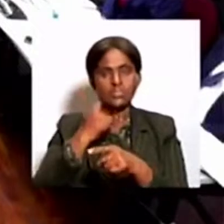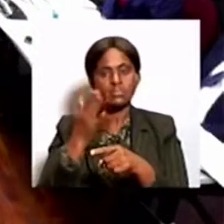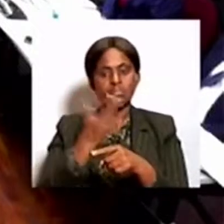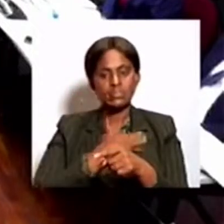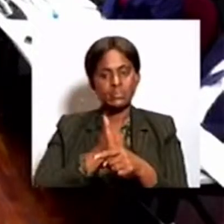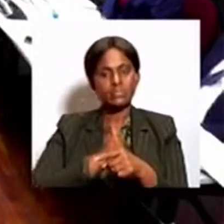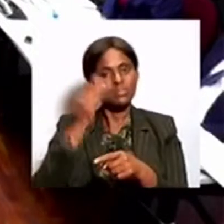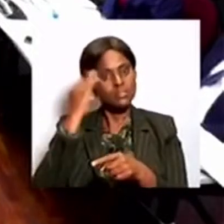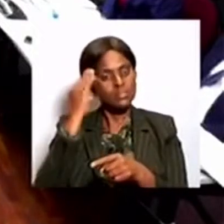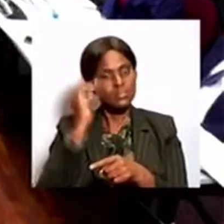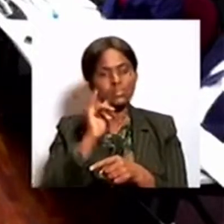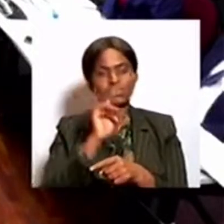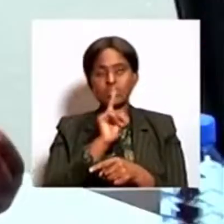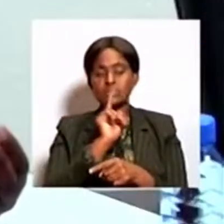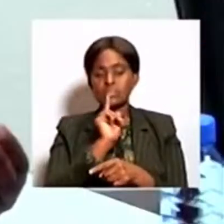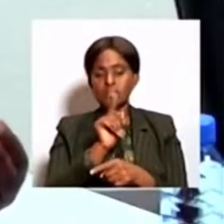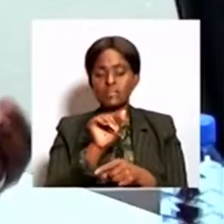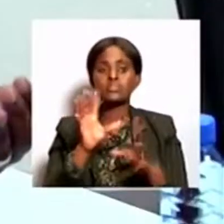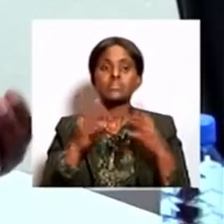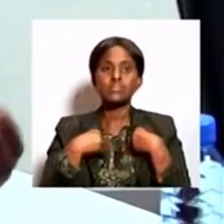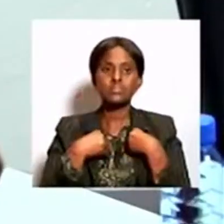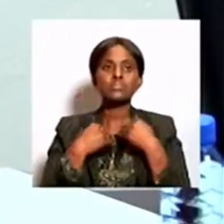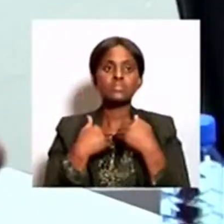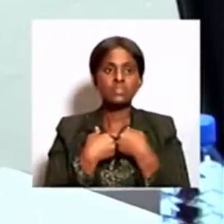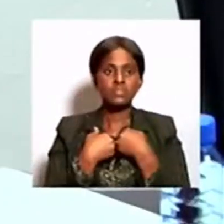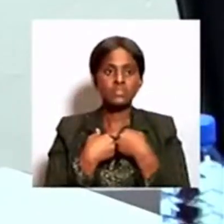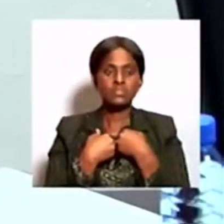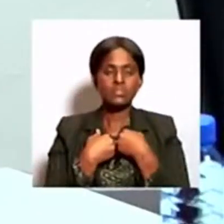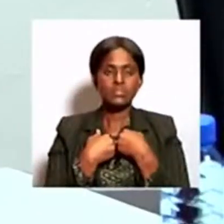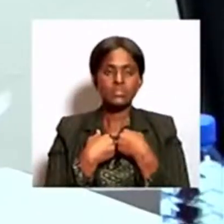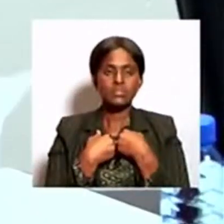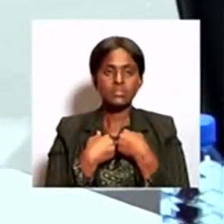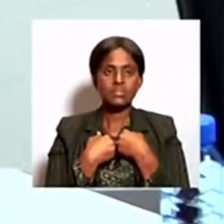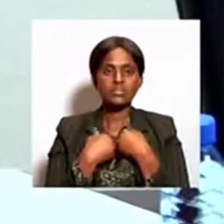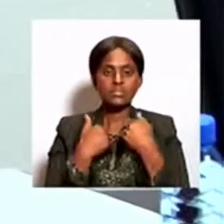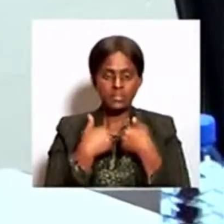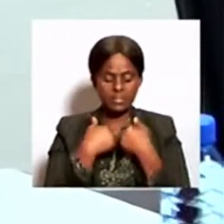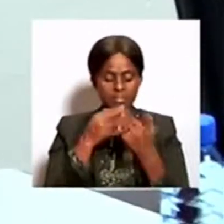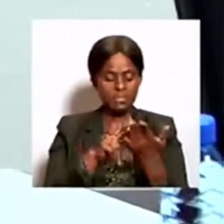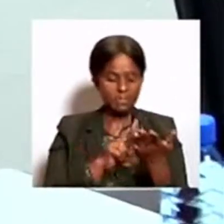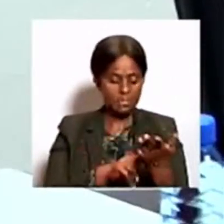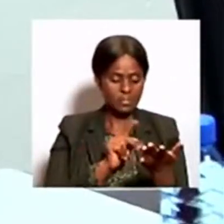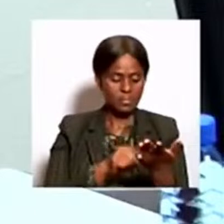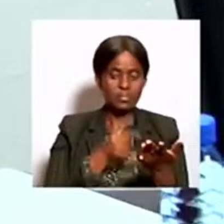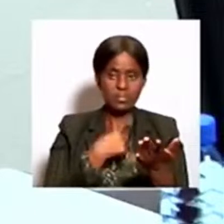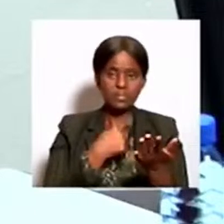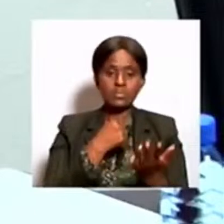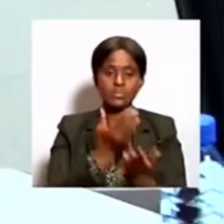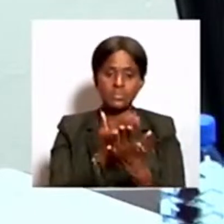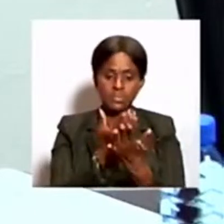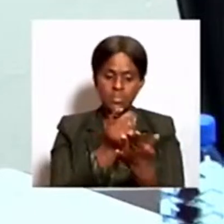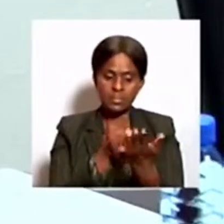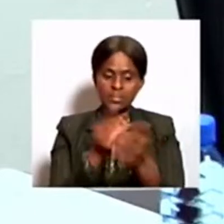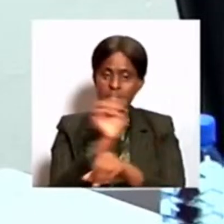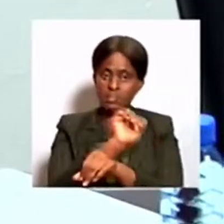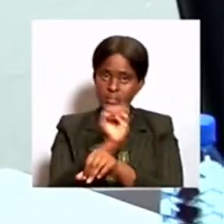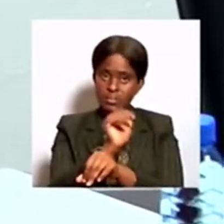know that. Yes. I know it, and I acknowledge. But I have minutes where I recommended the vehicle to